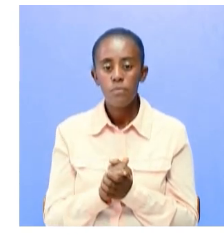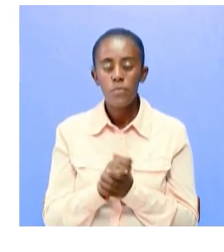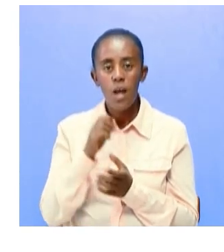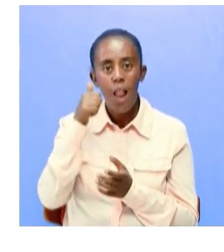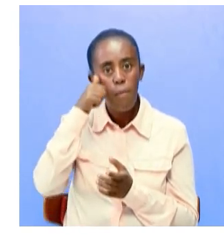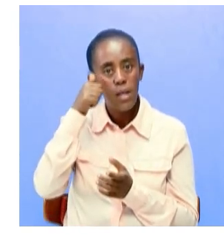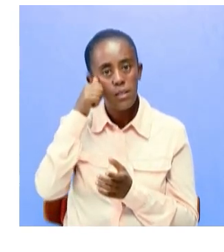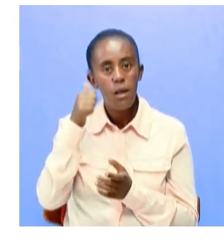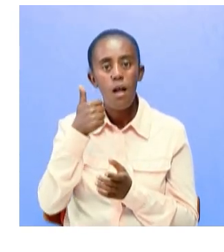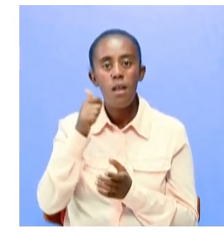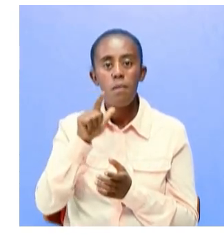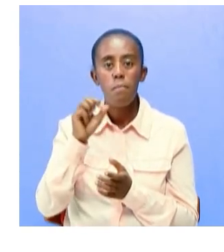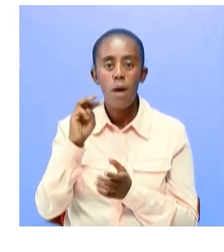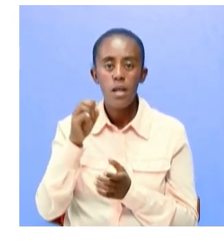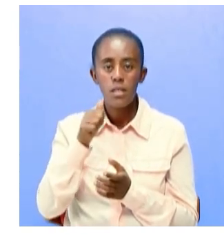Almaz.